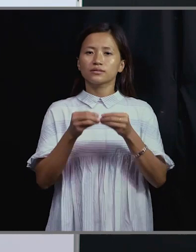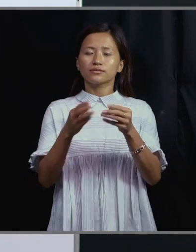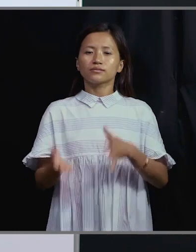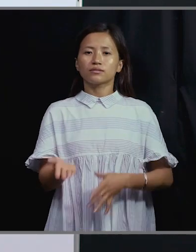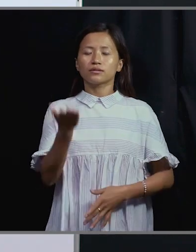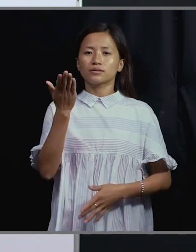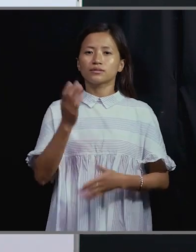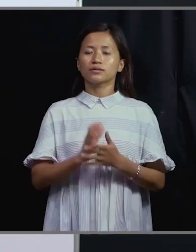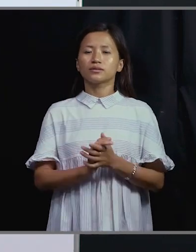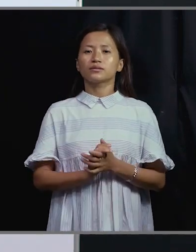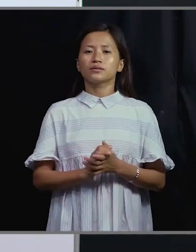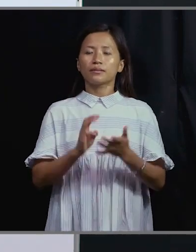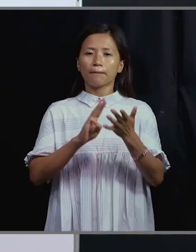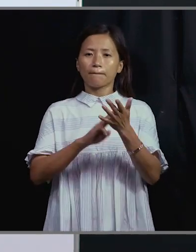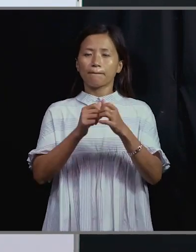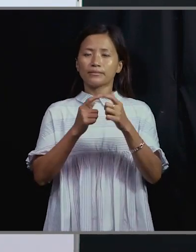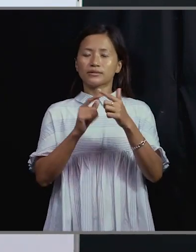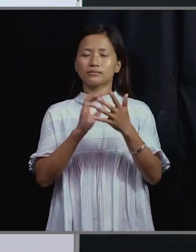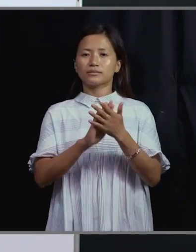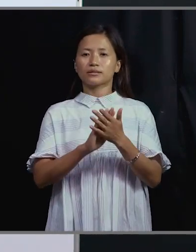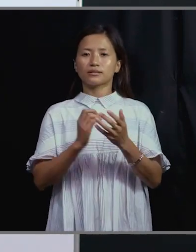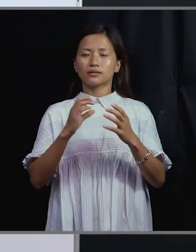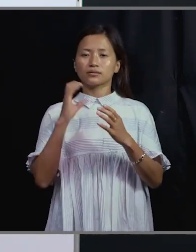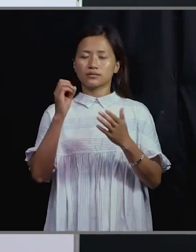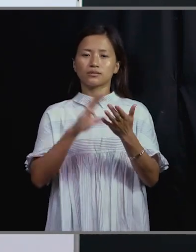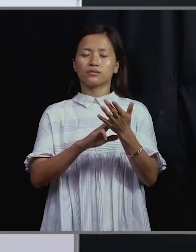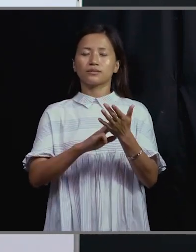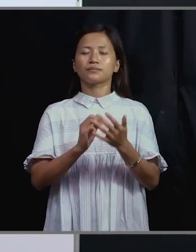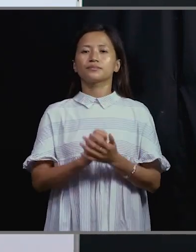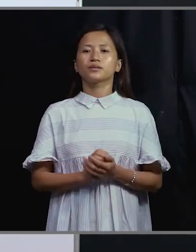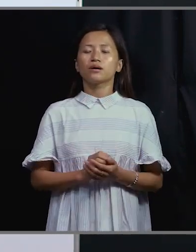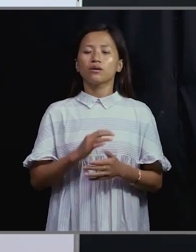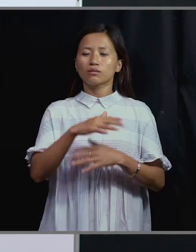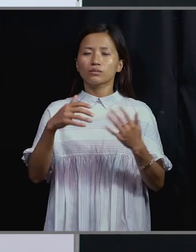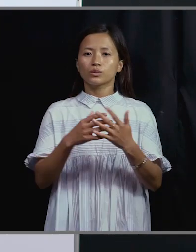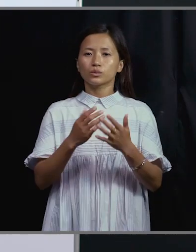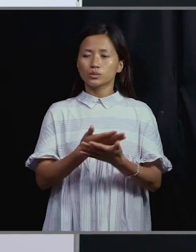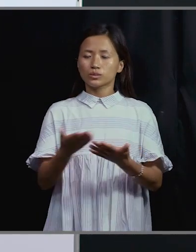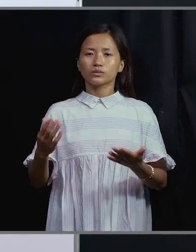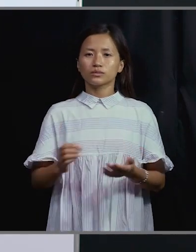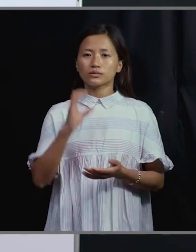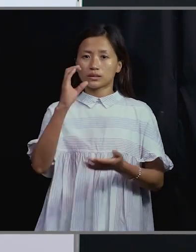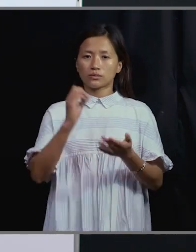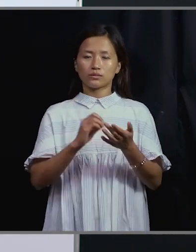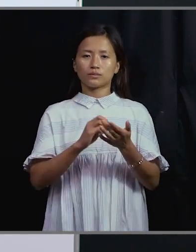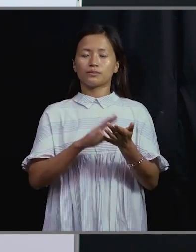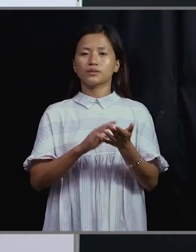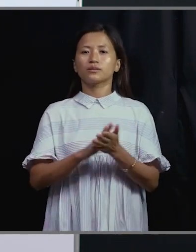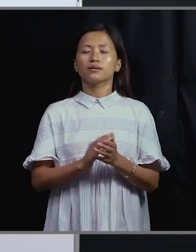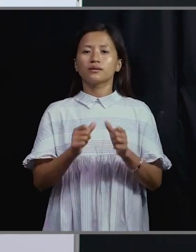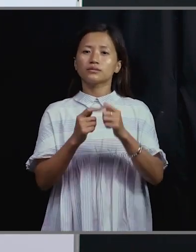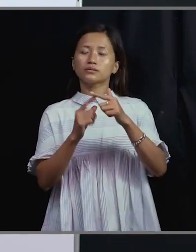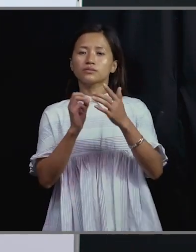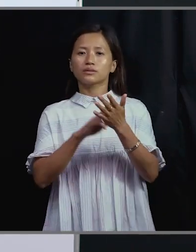to organometallic compounds. Organometallic compounds are those compounds in which metal atoms are